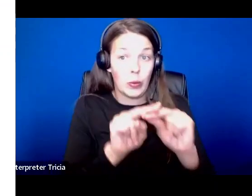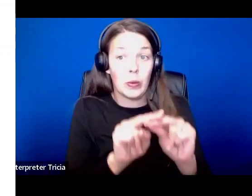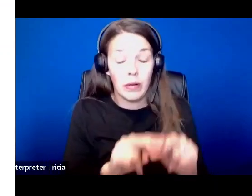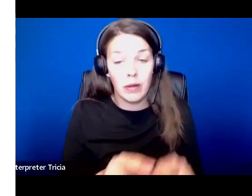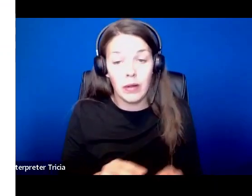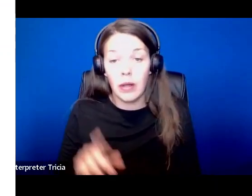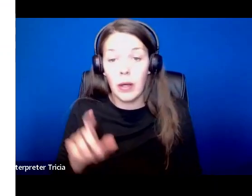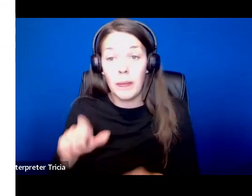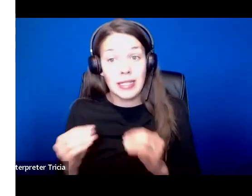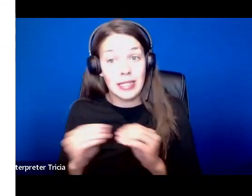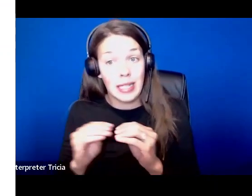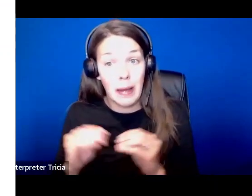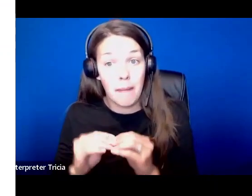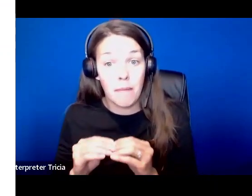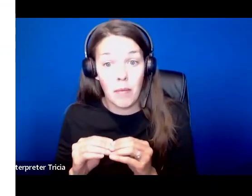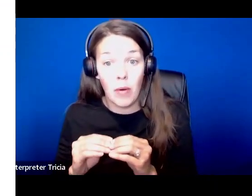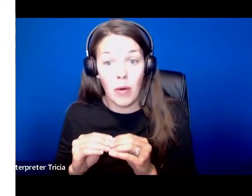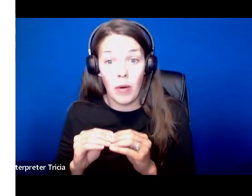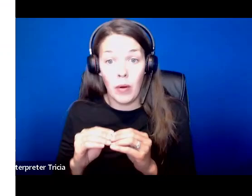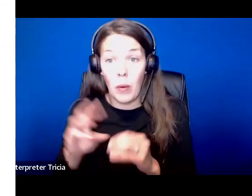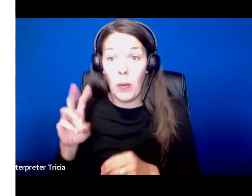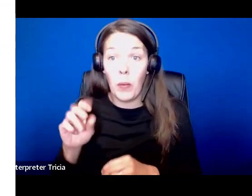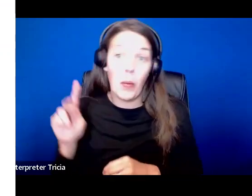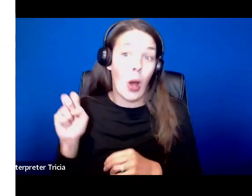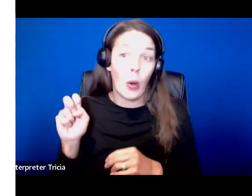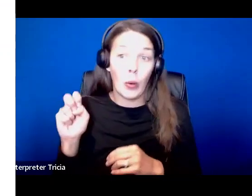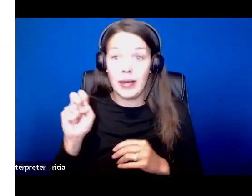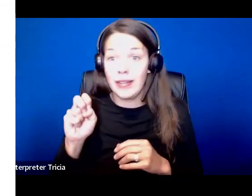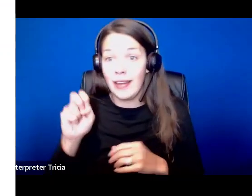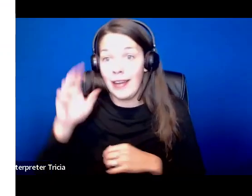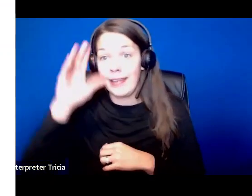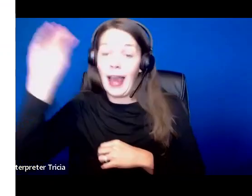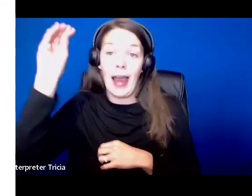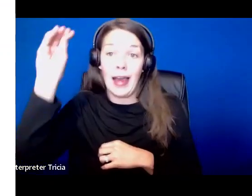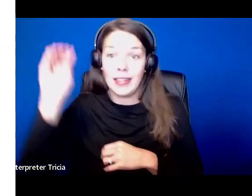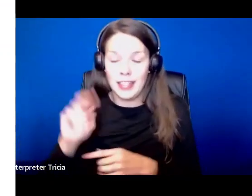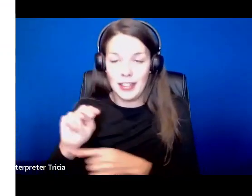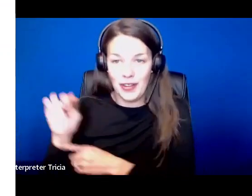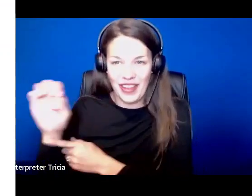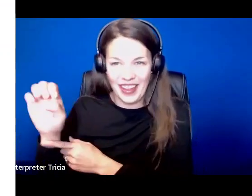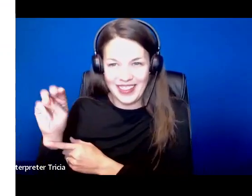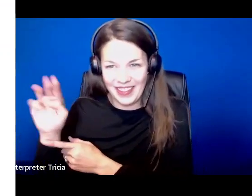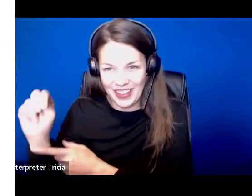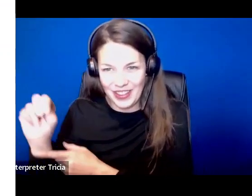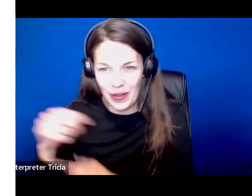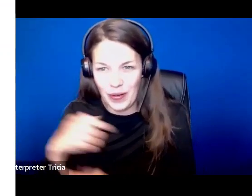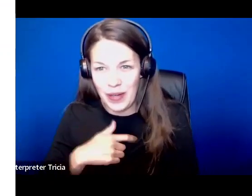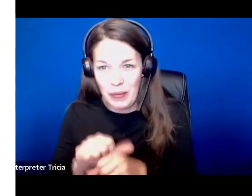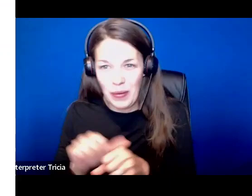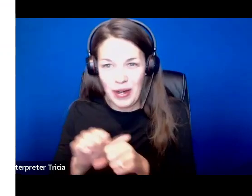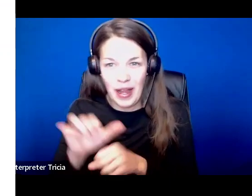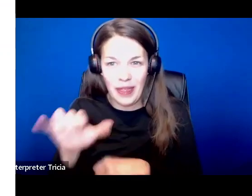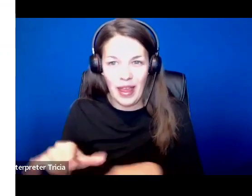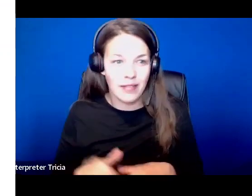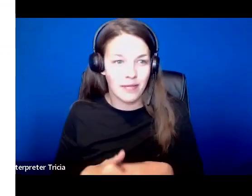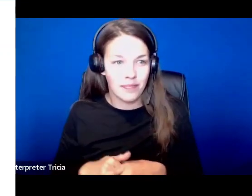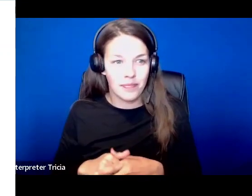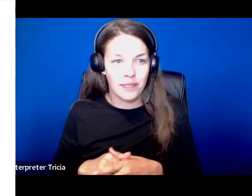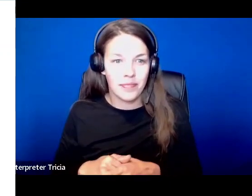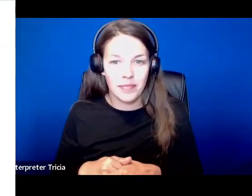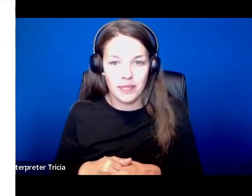We need more woke guys in Northeast Minnesota, I guess, but so can work on that maybe. All right, next